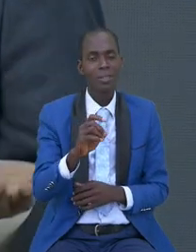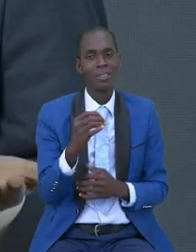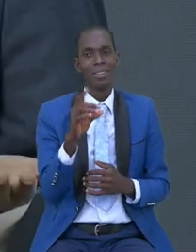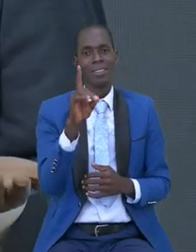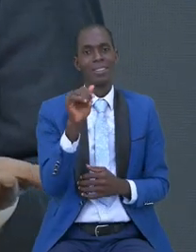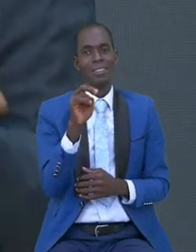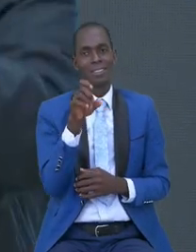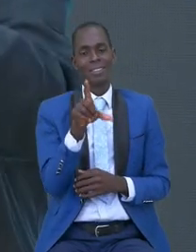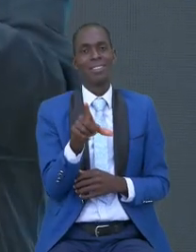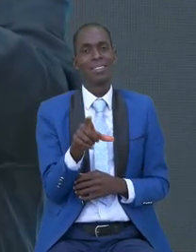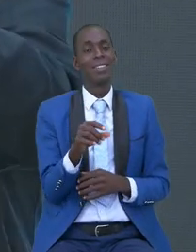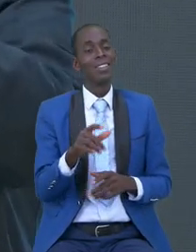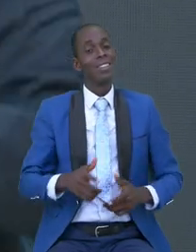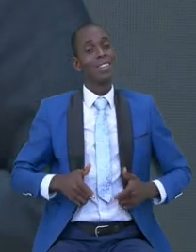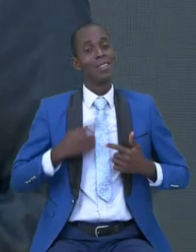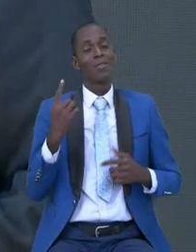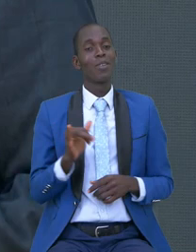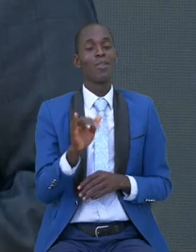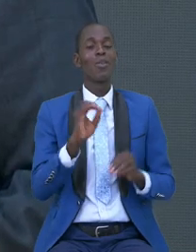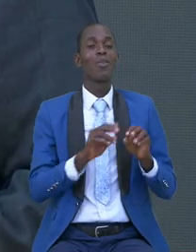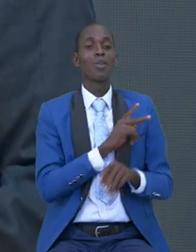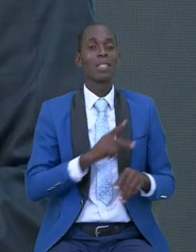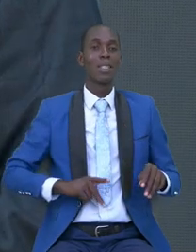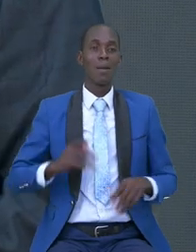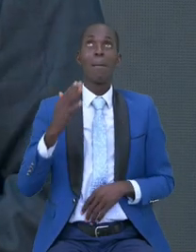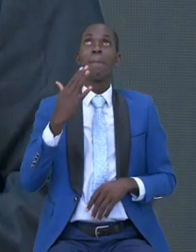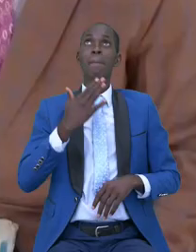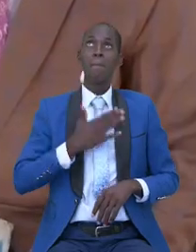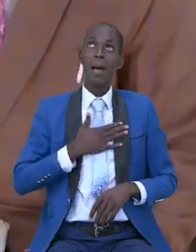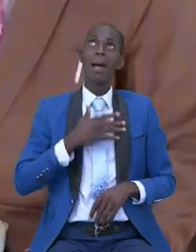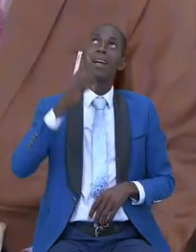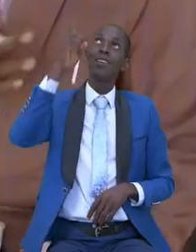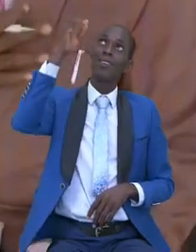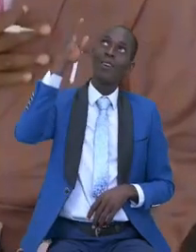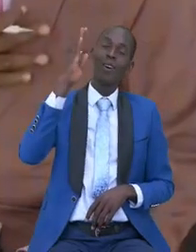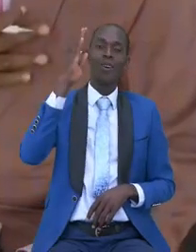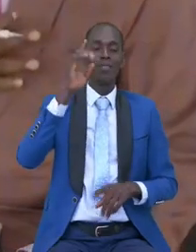live forever, O king, my God. Somebody shout, my God.